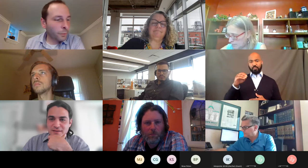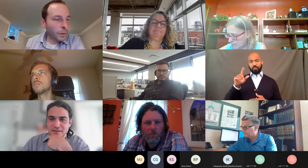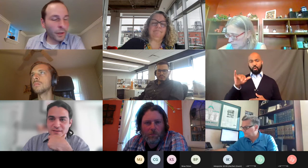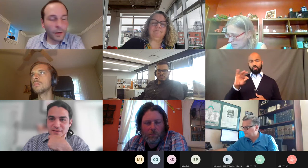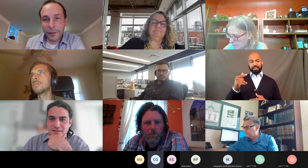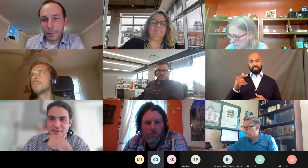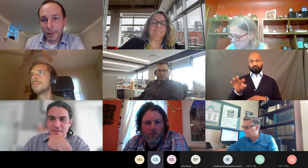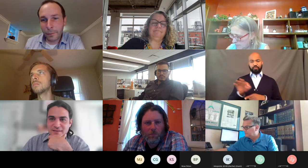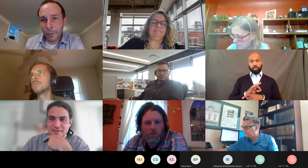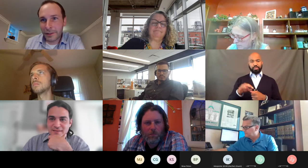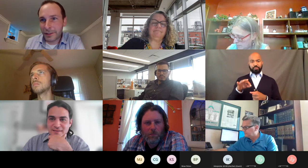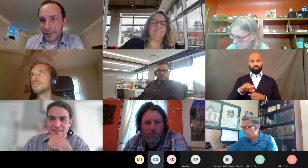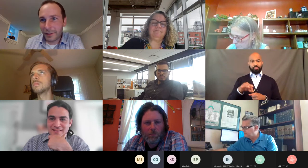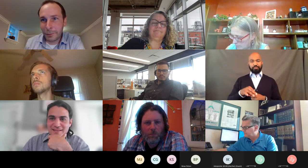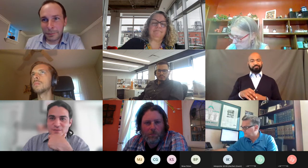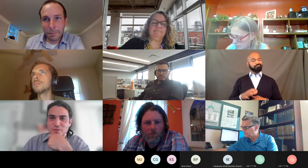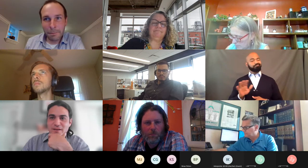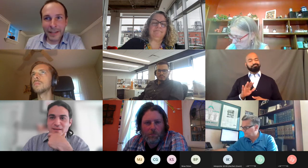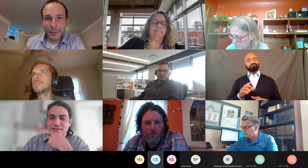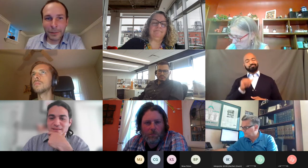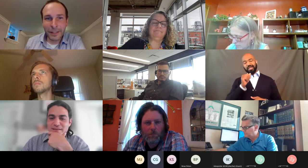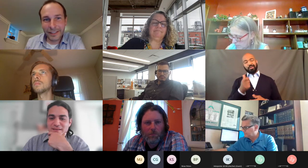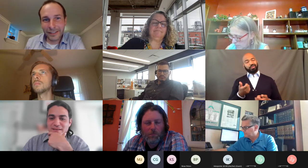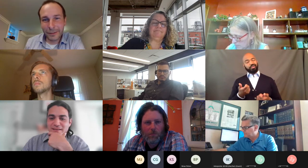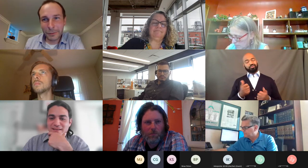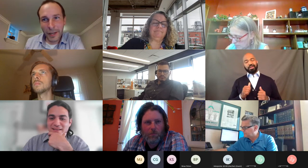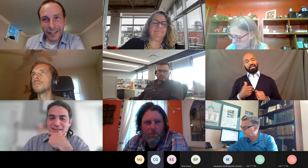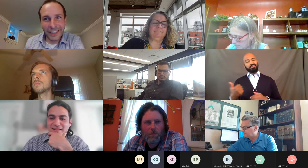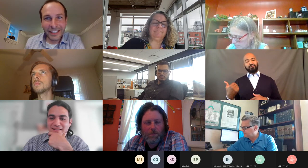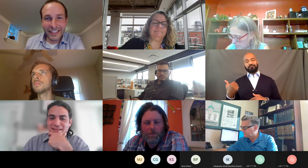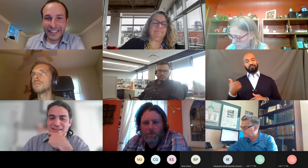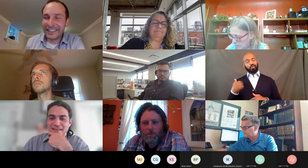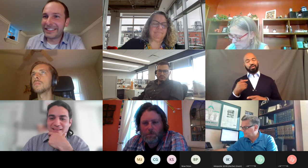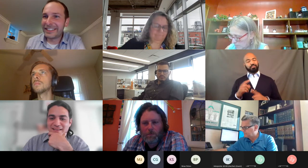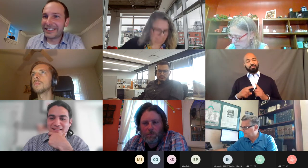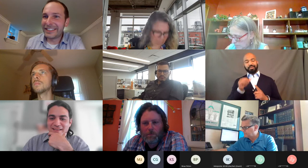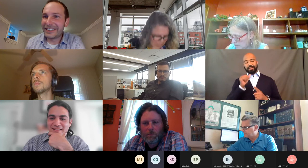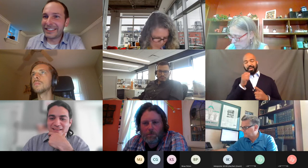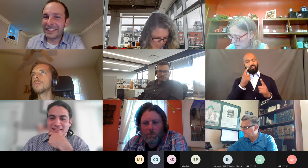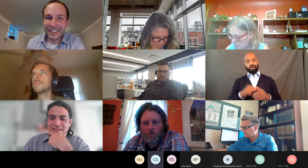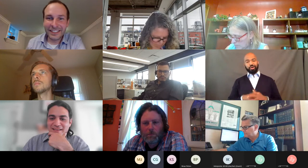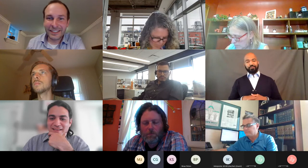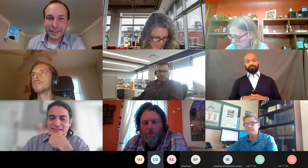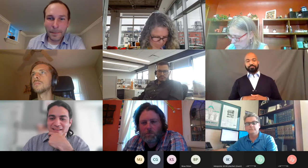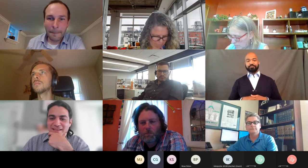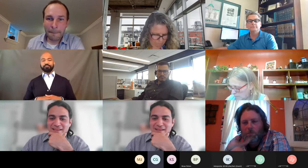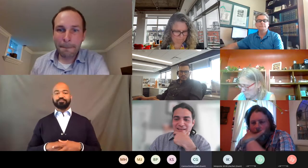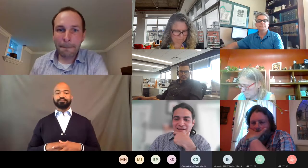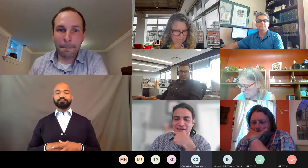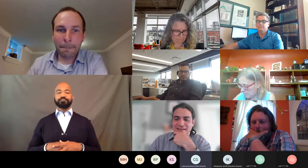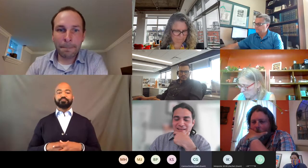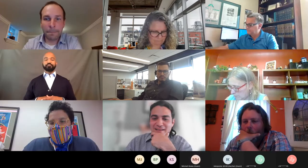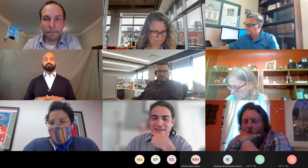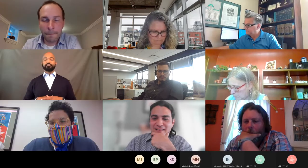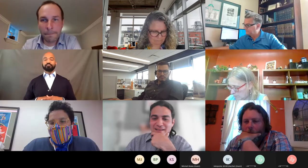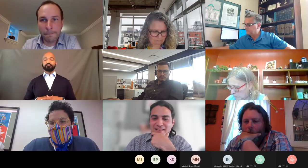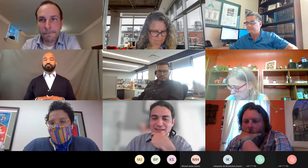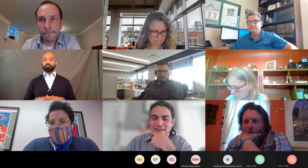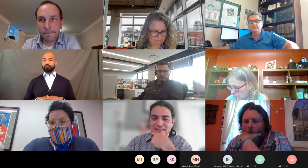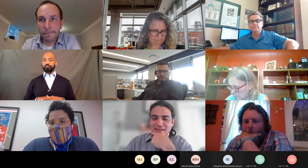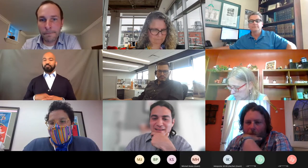No, we tried with a Mentimeter once, and it That's was right. messy, but it was Well, okay. We were really close too. I mean, I think we could